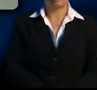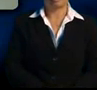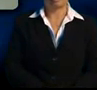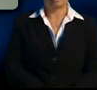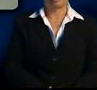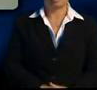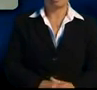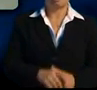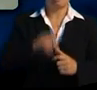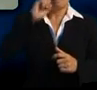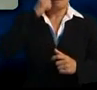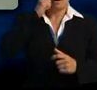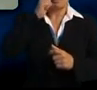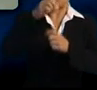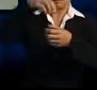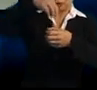rubber stopper,